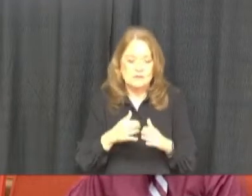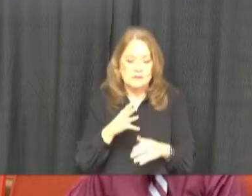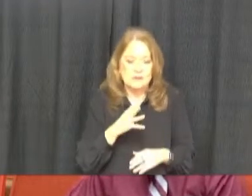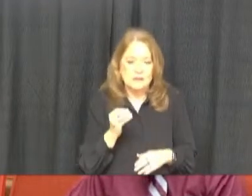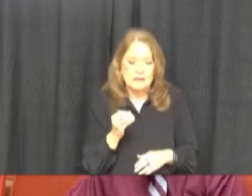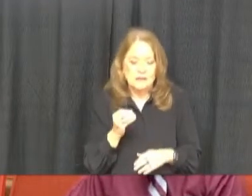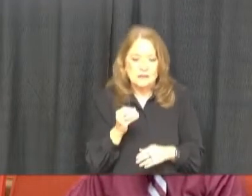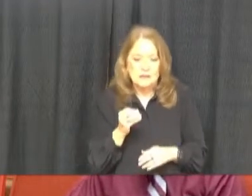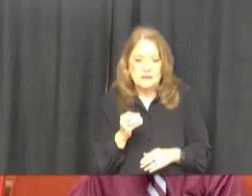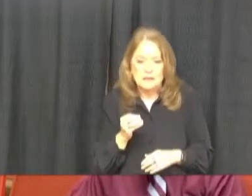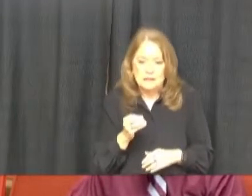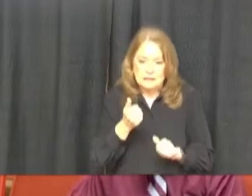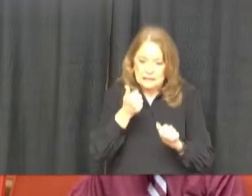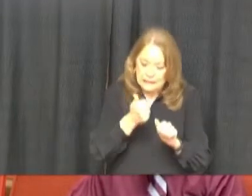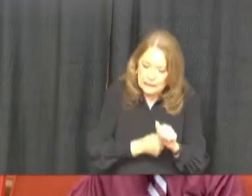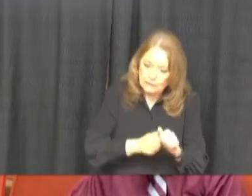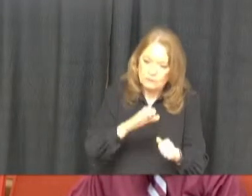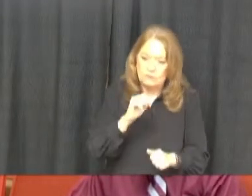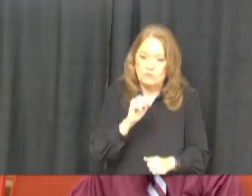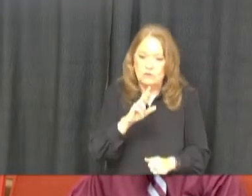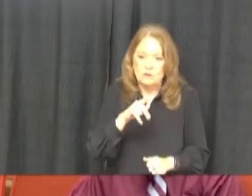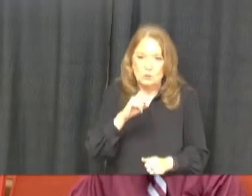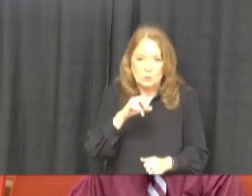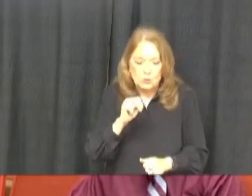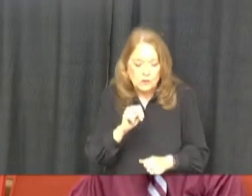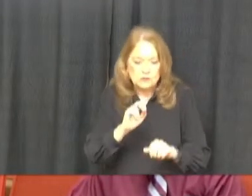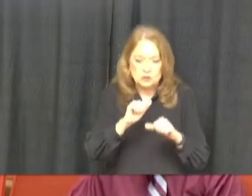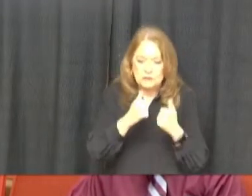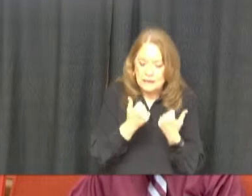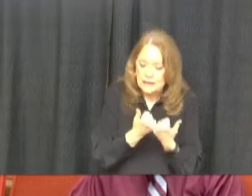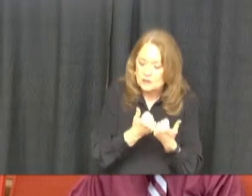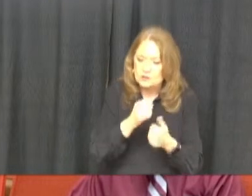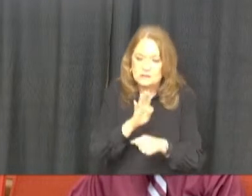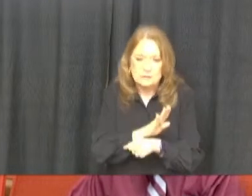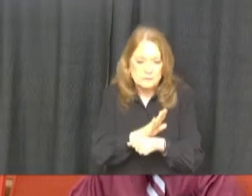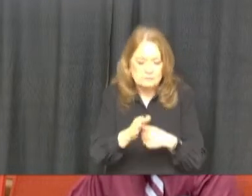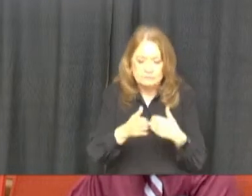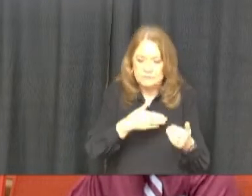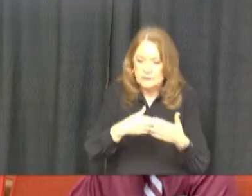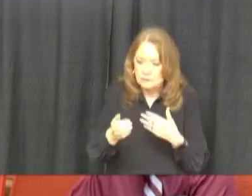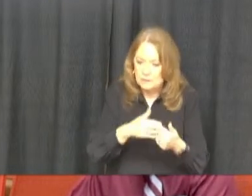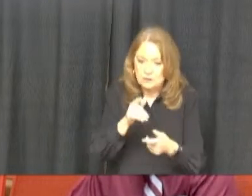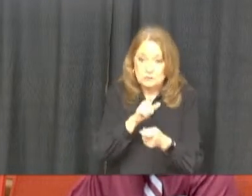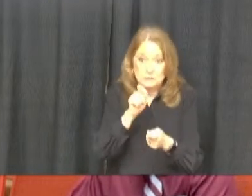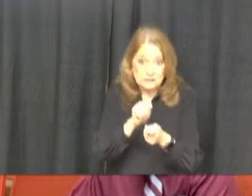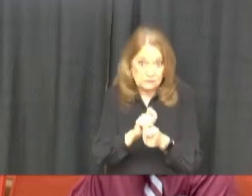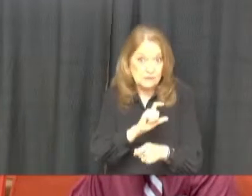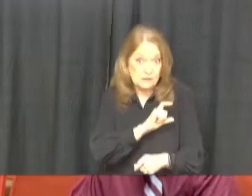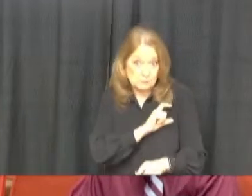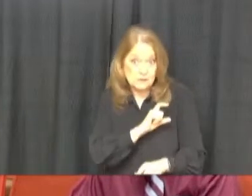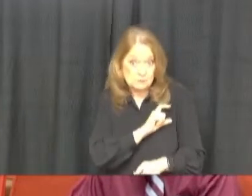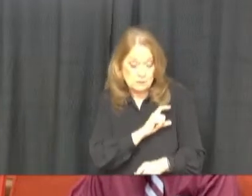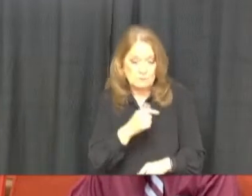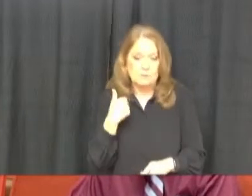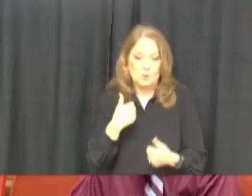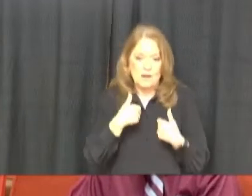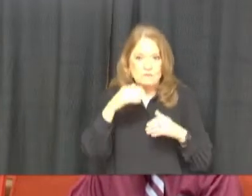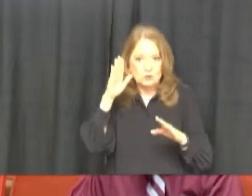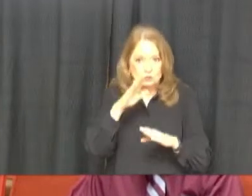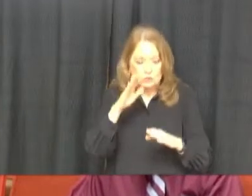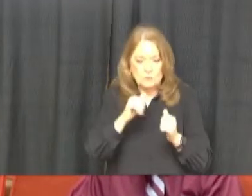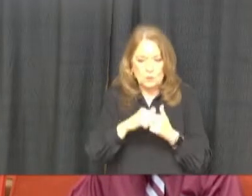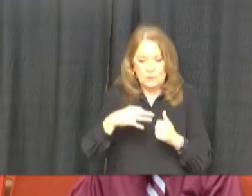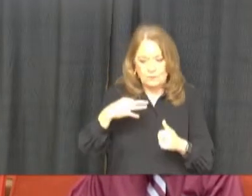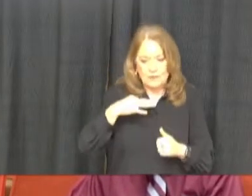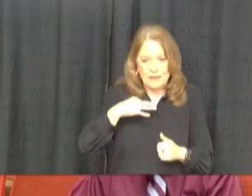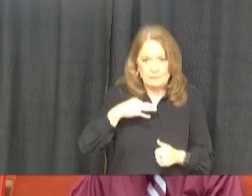And every corporation, every agency, it doesn't matter, but specifically police departments, we are having trouble with the applicant